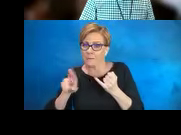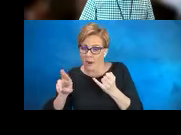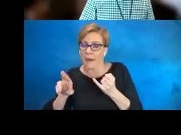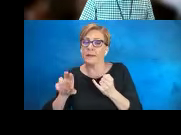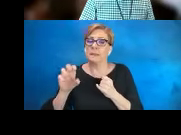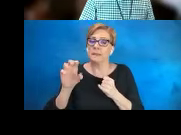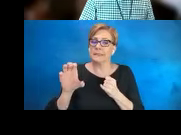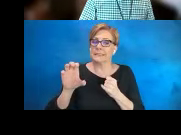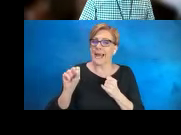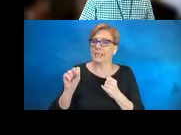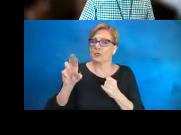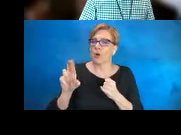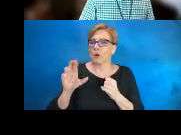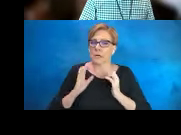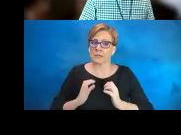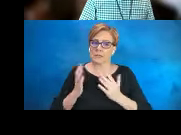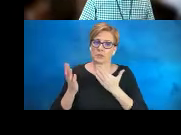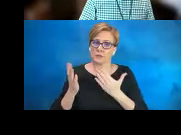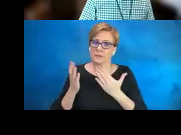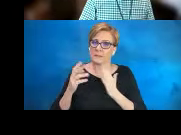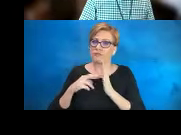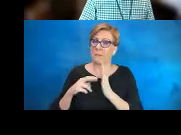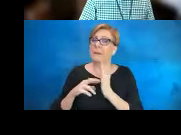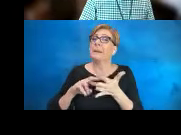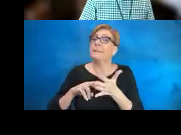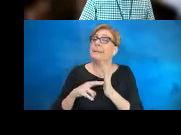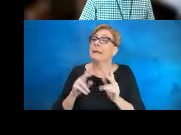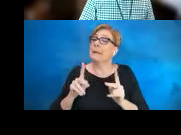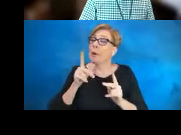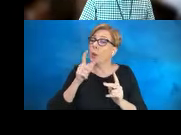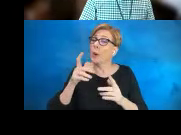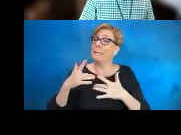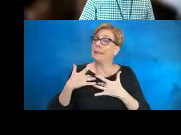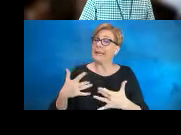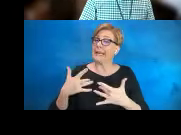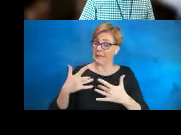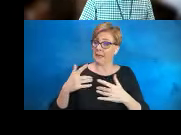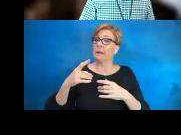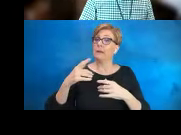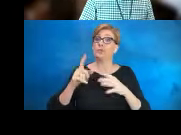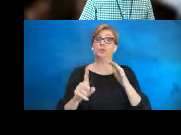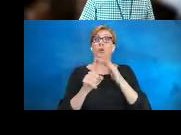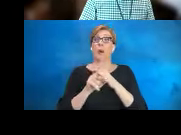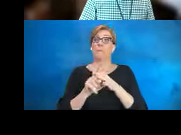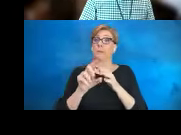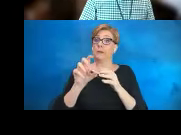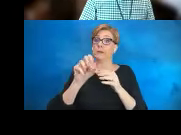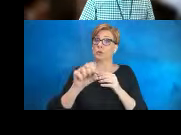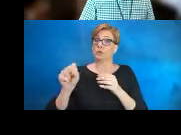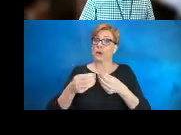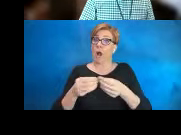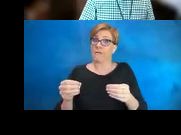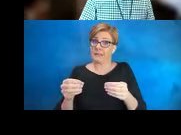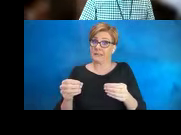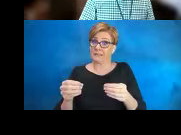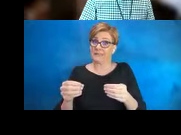people who are standing at the counter when the public comes in and answering phones. As we know,